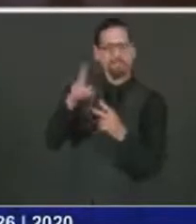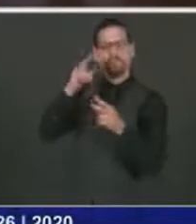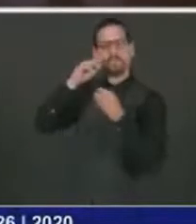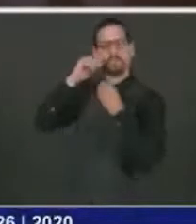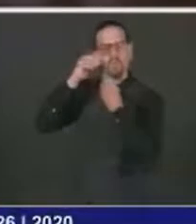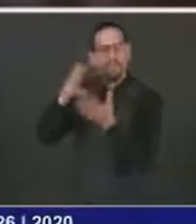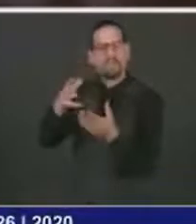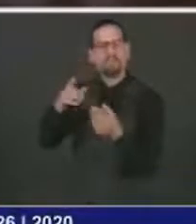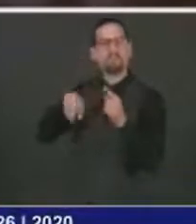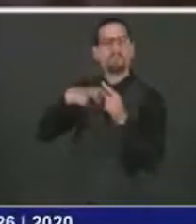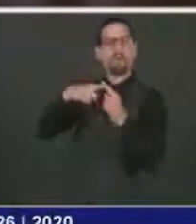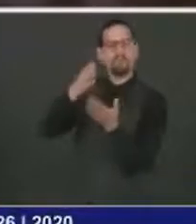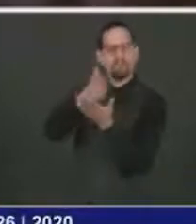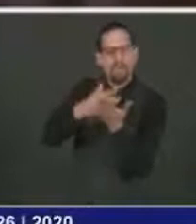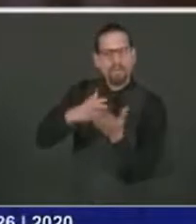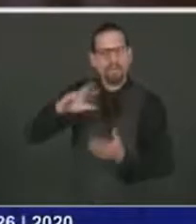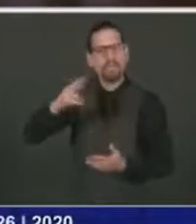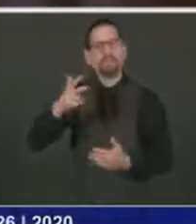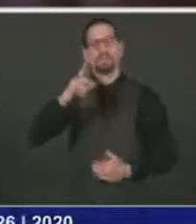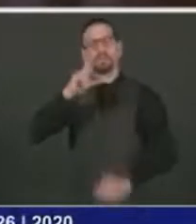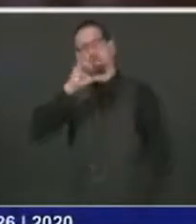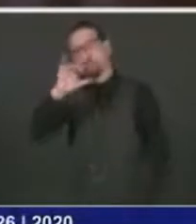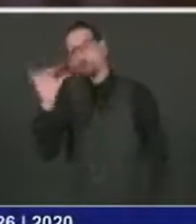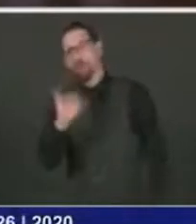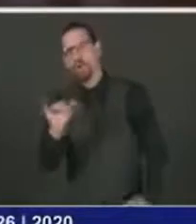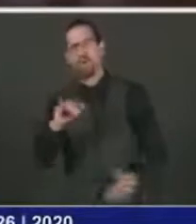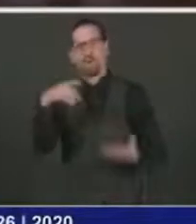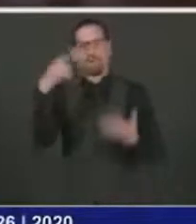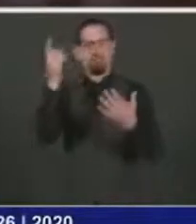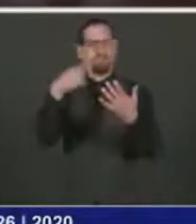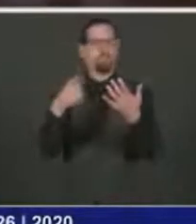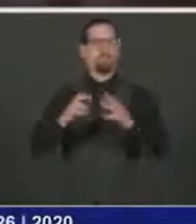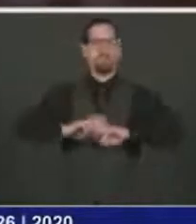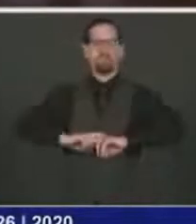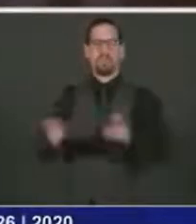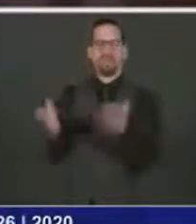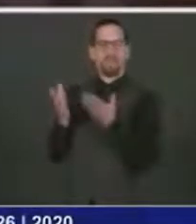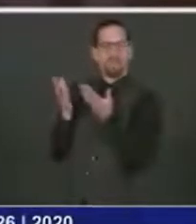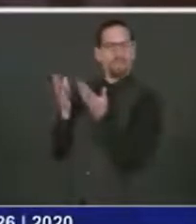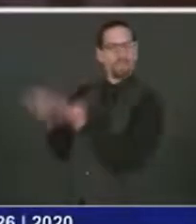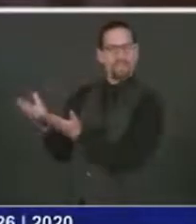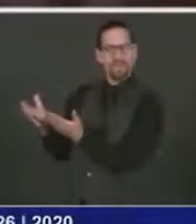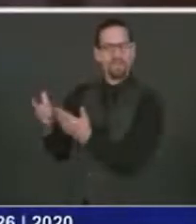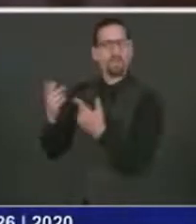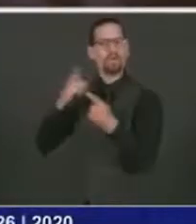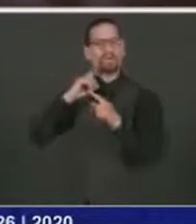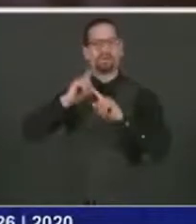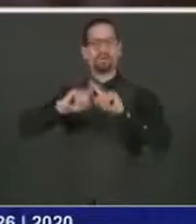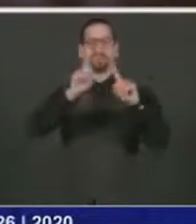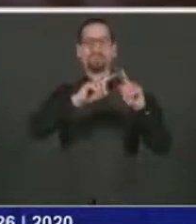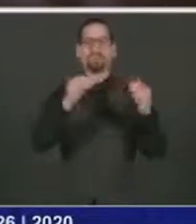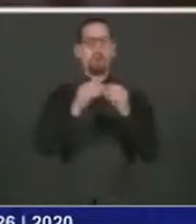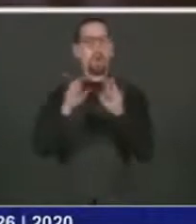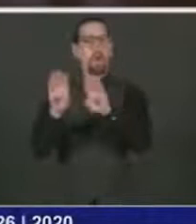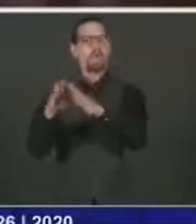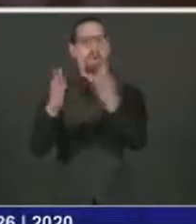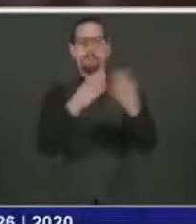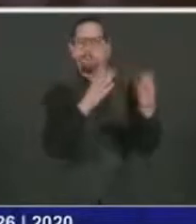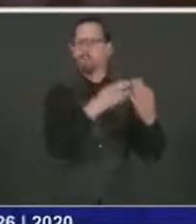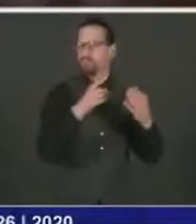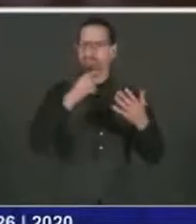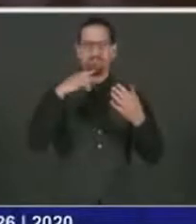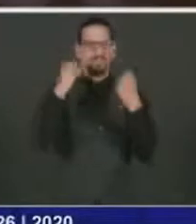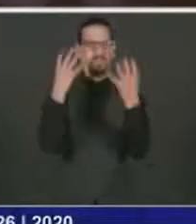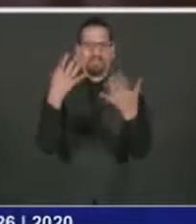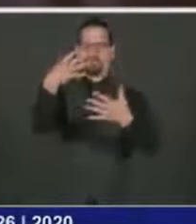of retail, restaurants, a broader opening of our economy. I'm not yet ready to make that